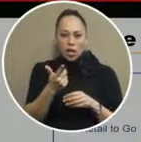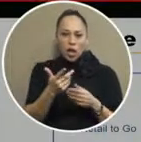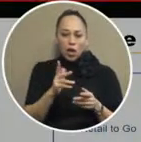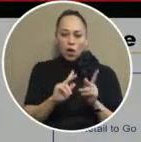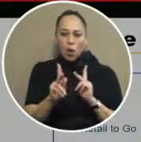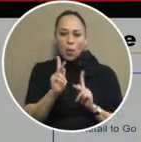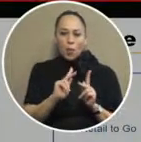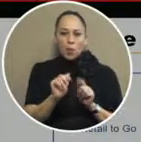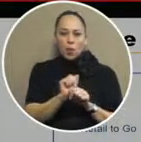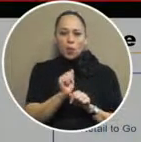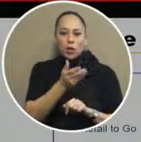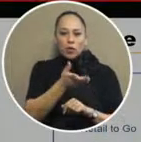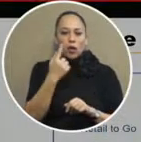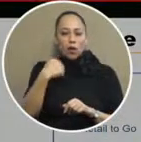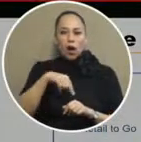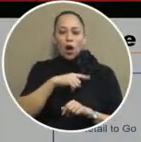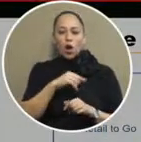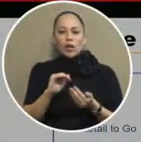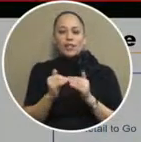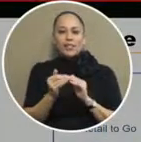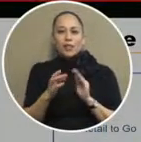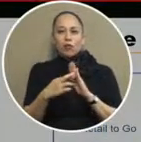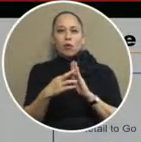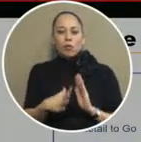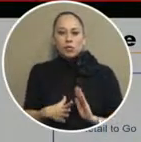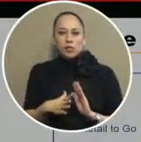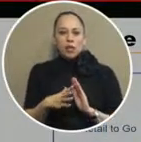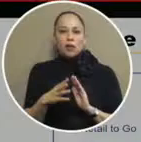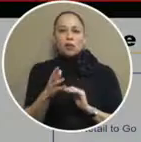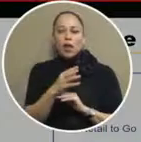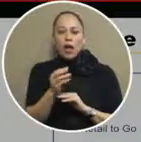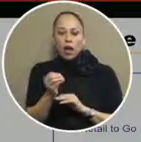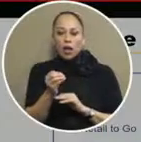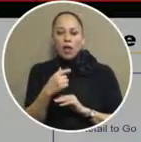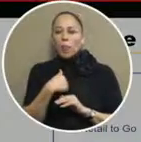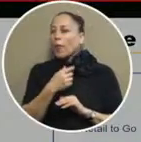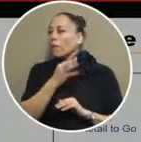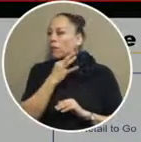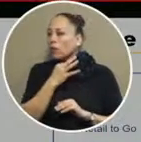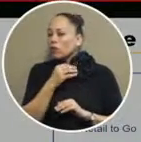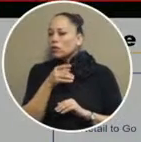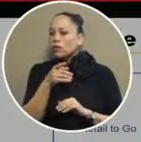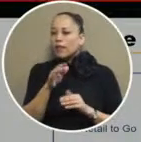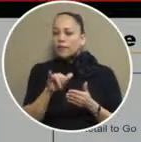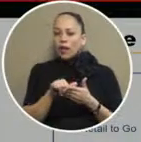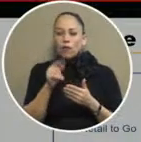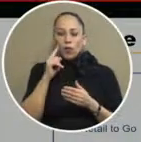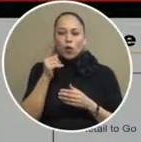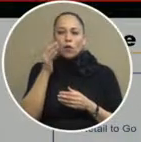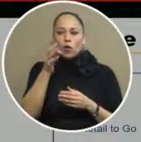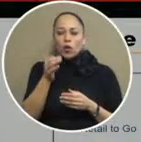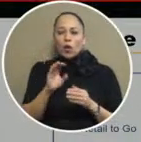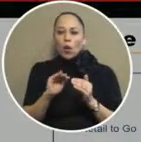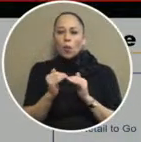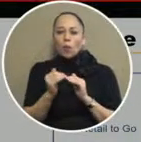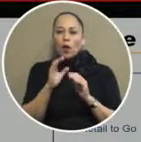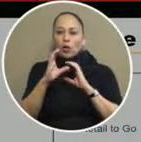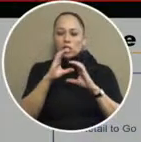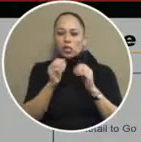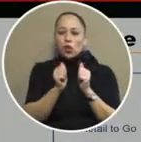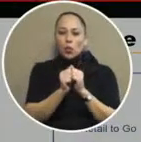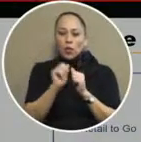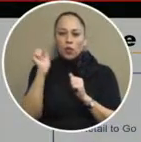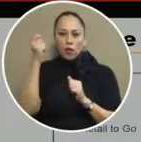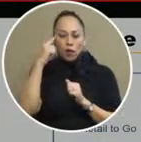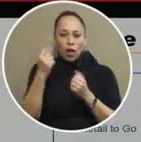excluding our city representatives. I'm curious, have you had any further conversations with the governor and